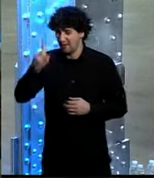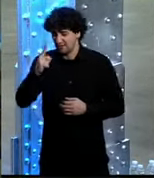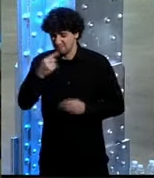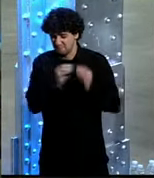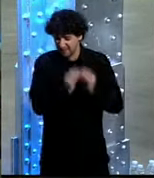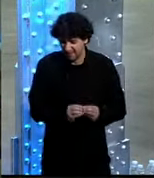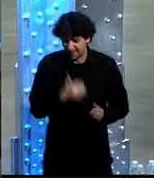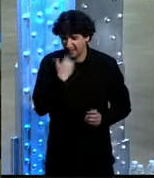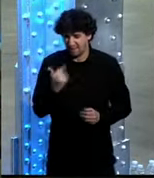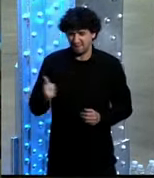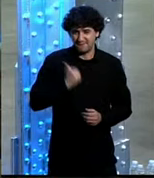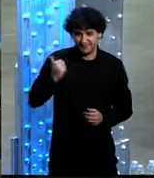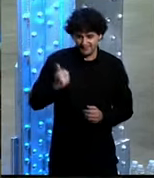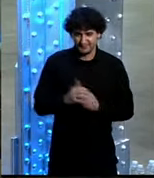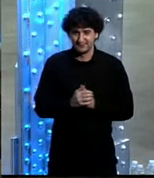because